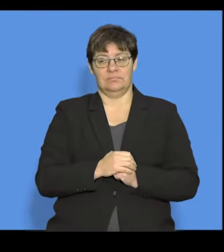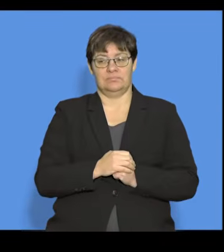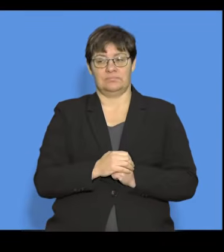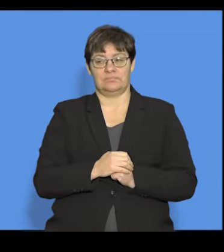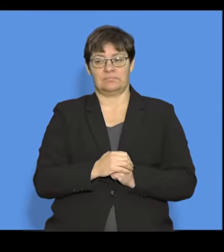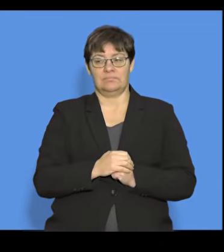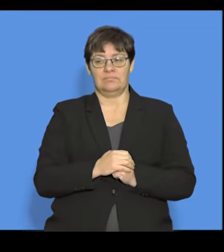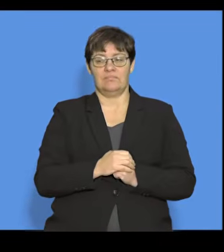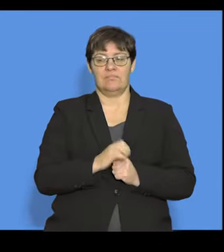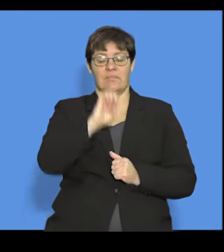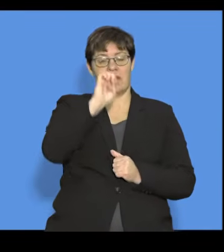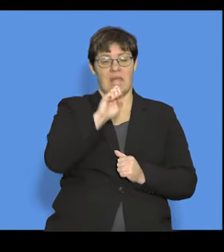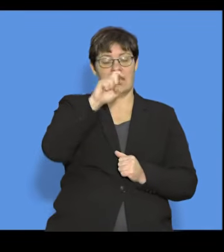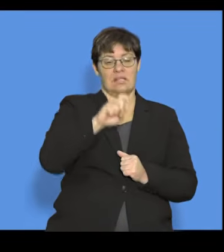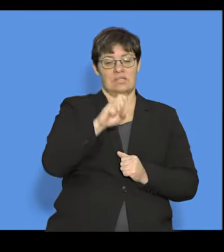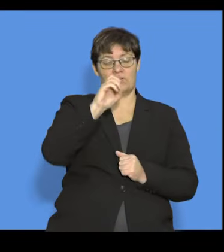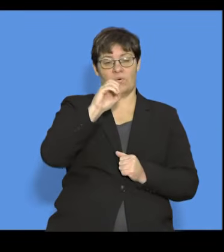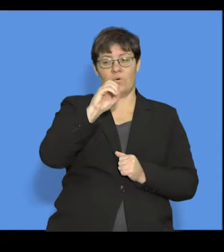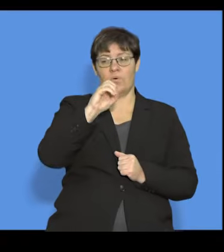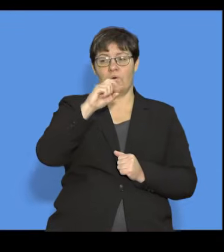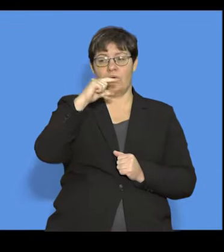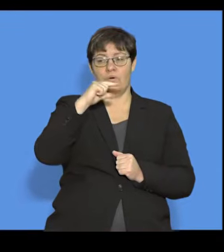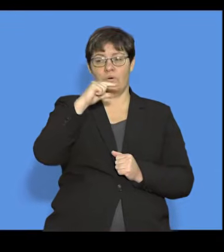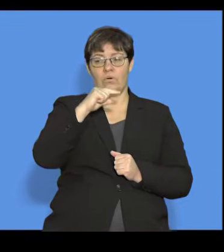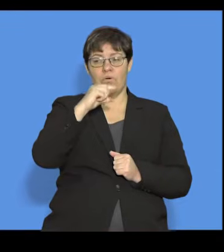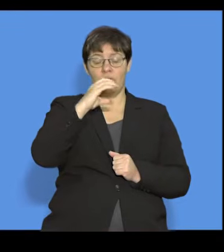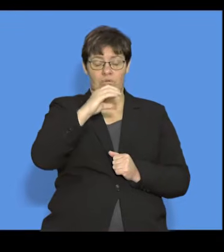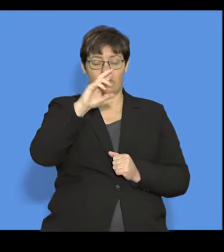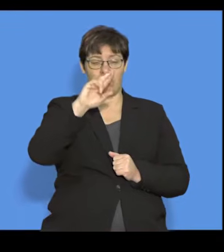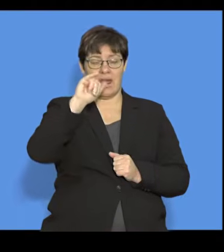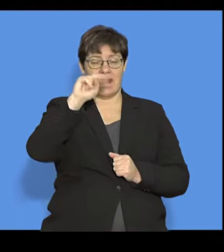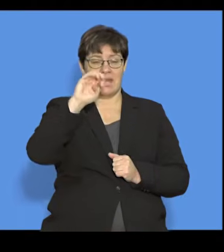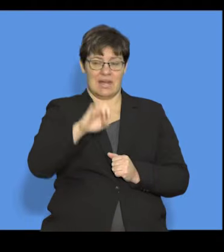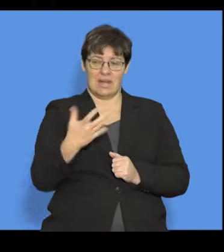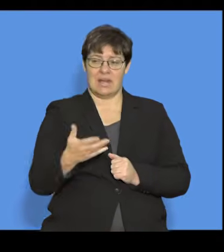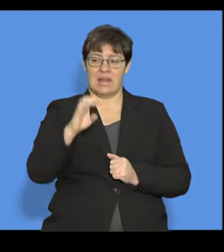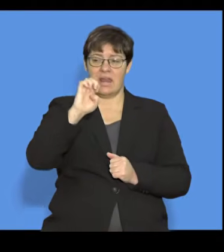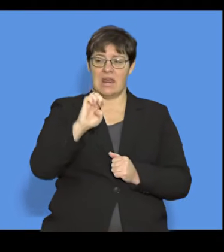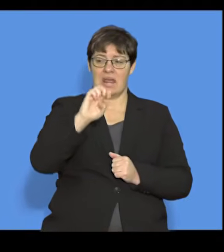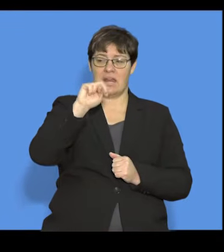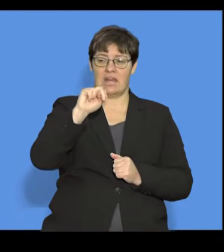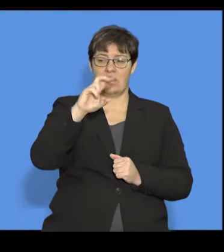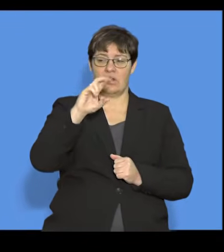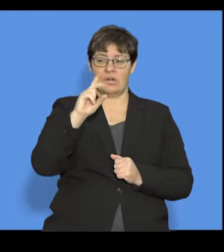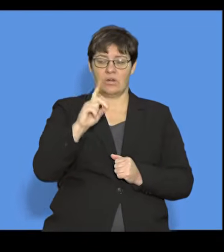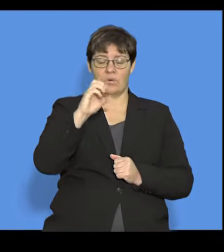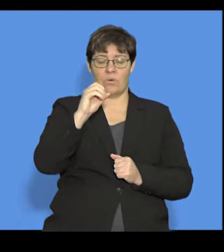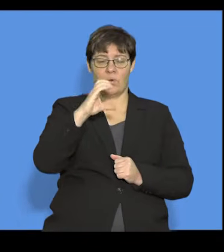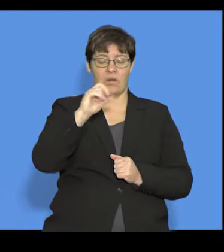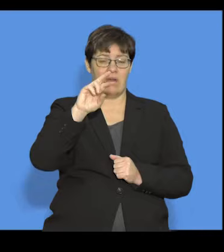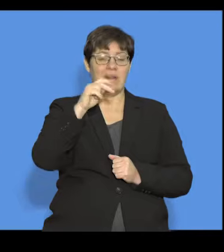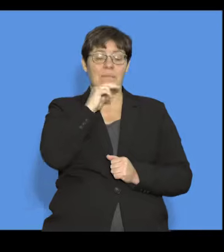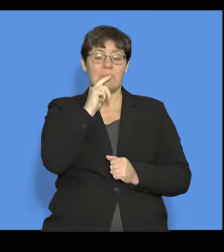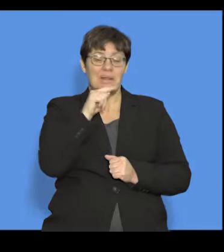The concept of the exocrine and endocrine gland, which is the pancreas, and those are the functions of the pancreas,